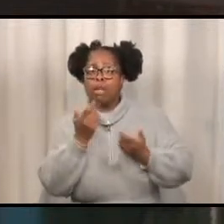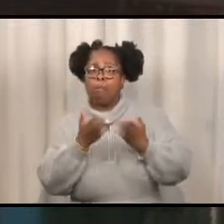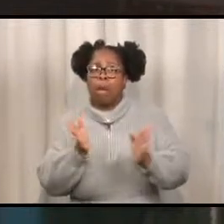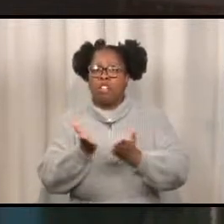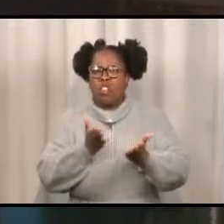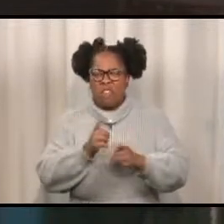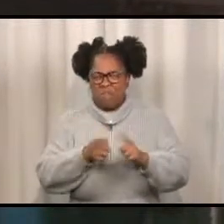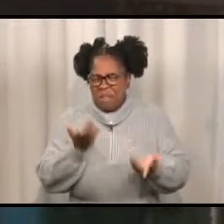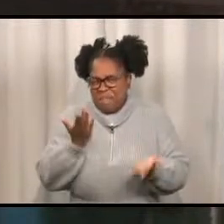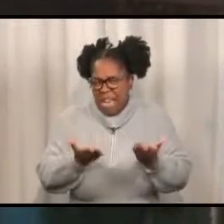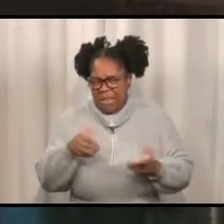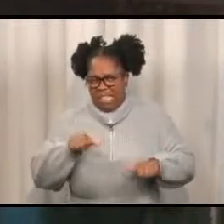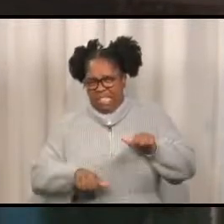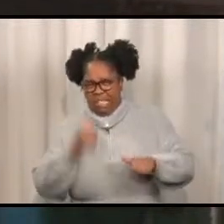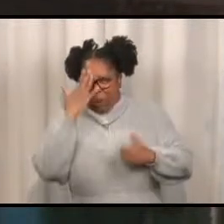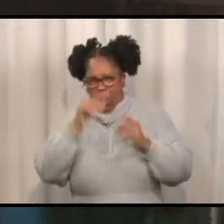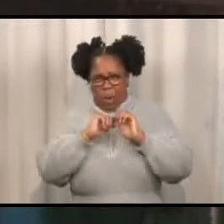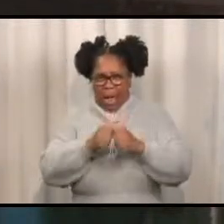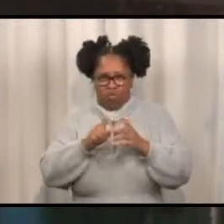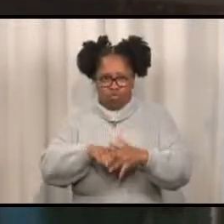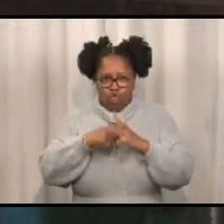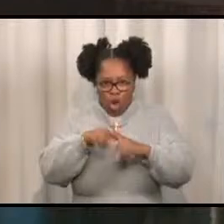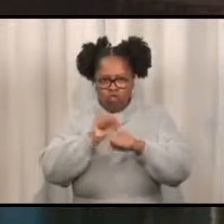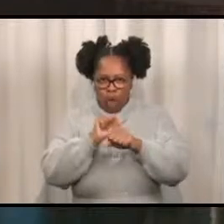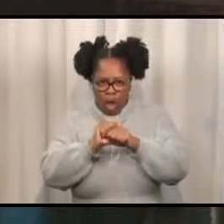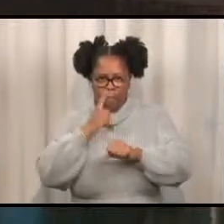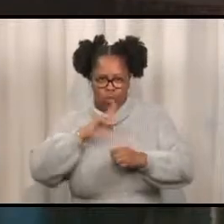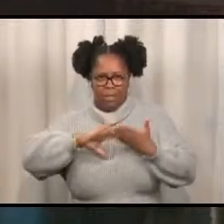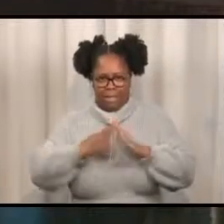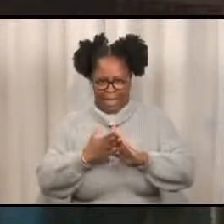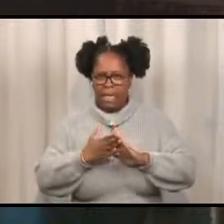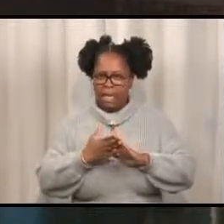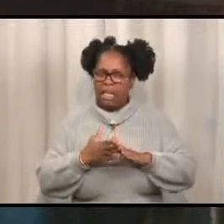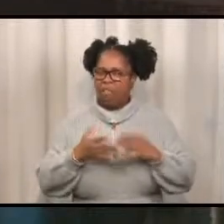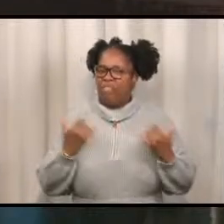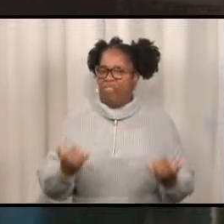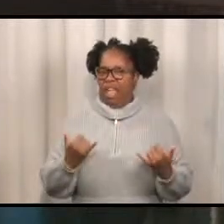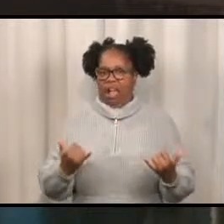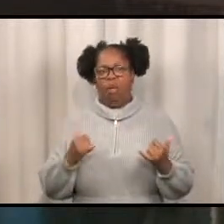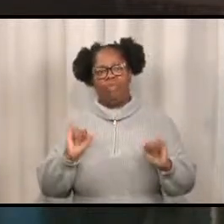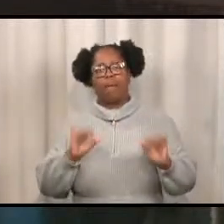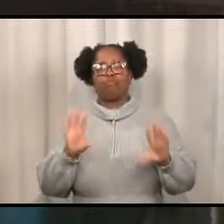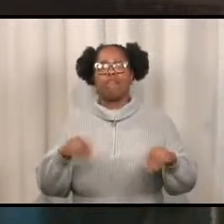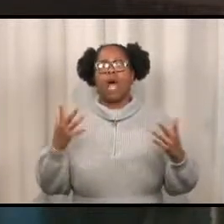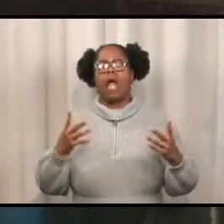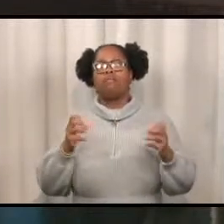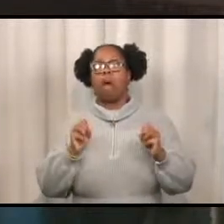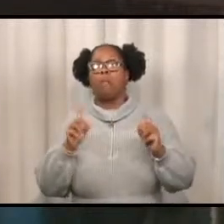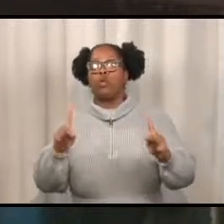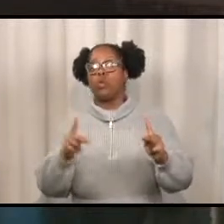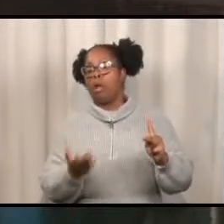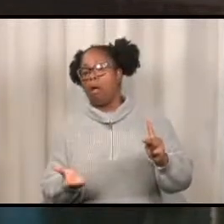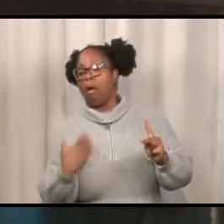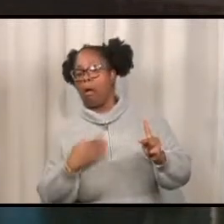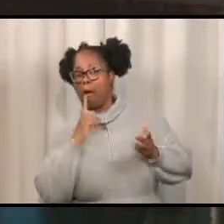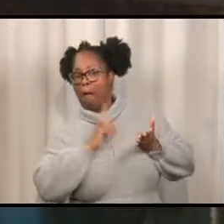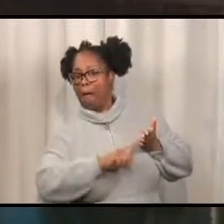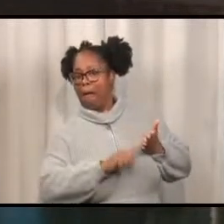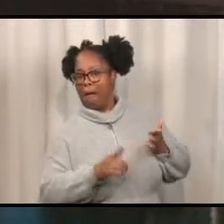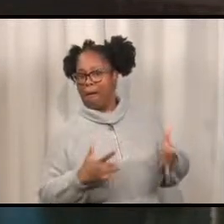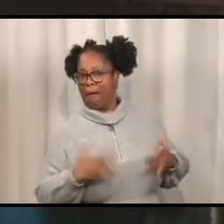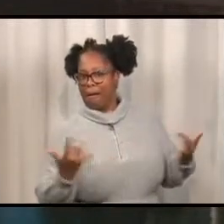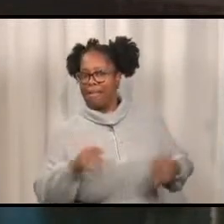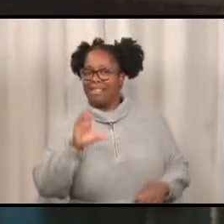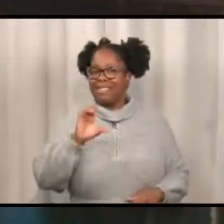how to enter city employment. This is sort of a look behind the veil of civil service practices,